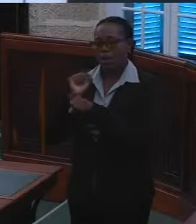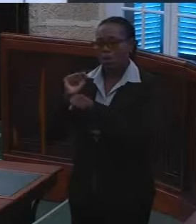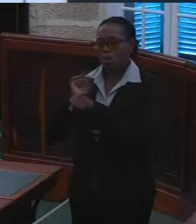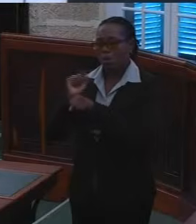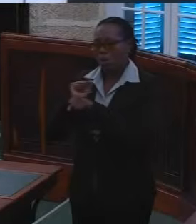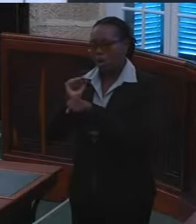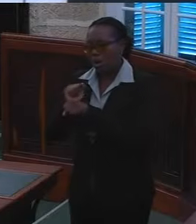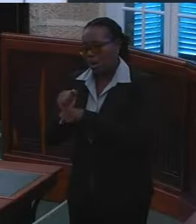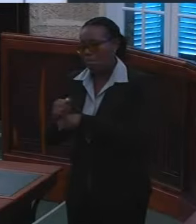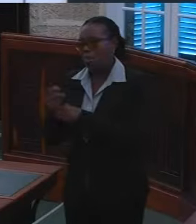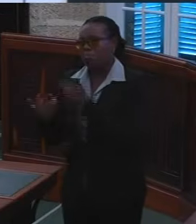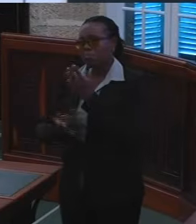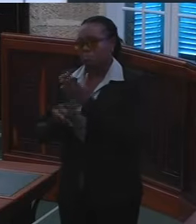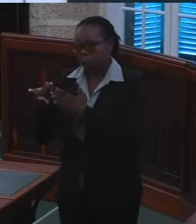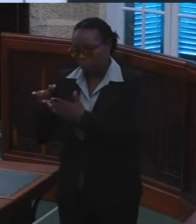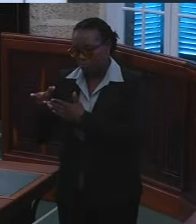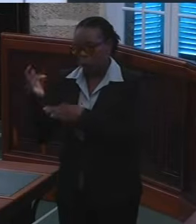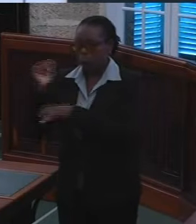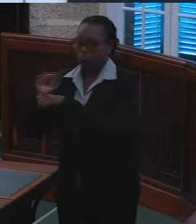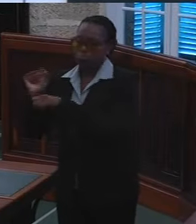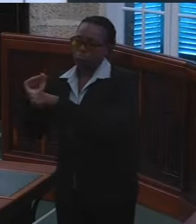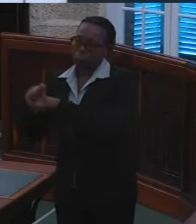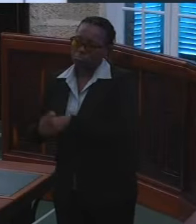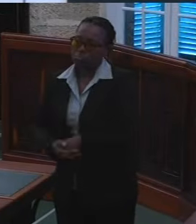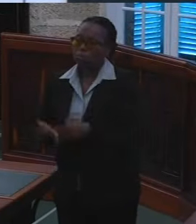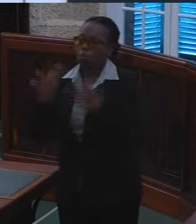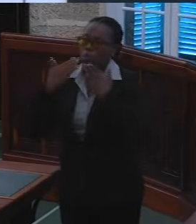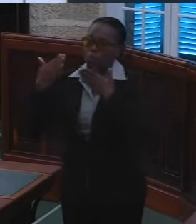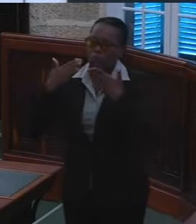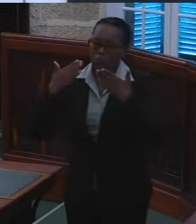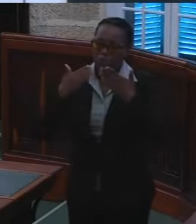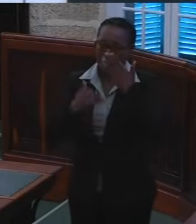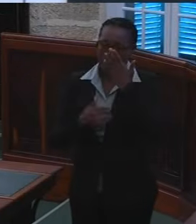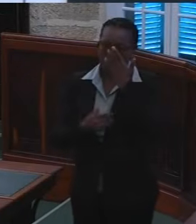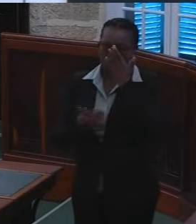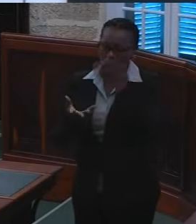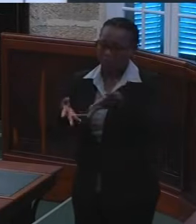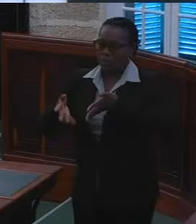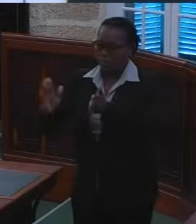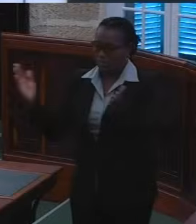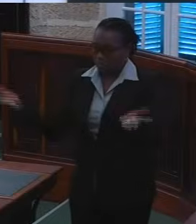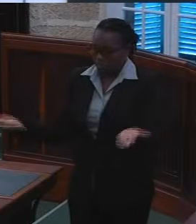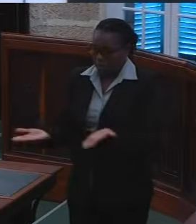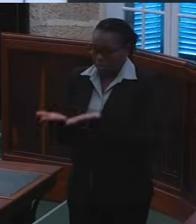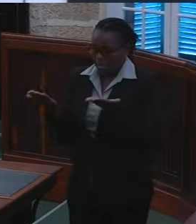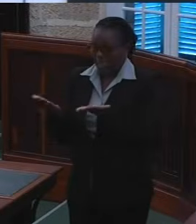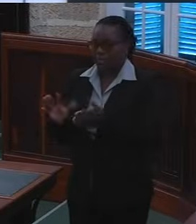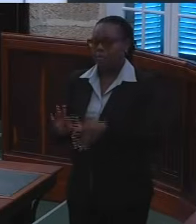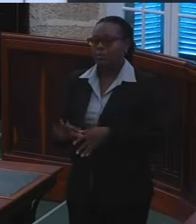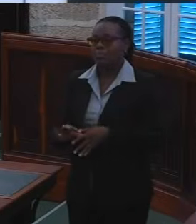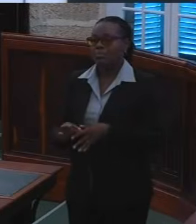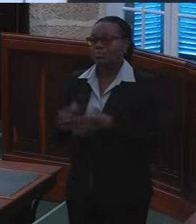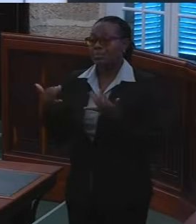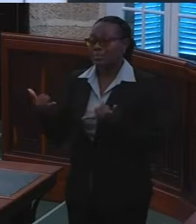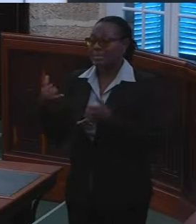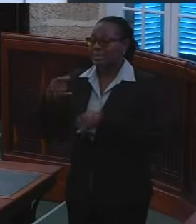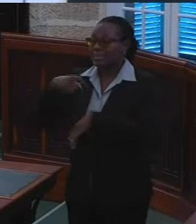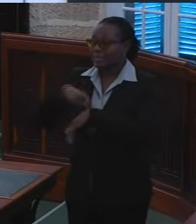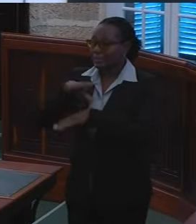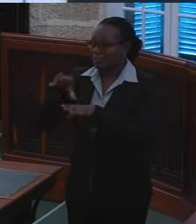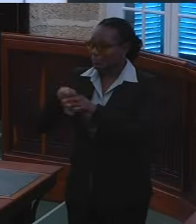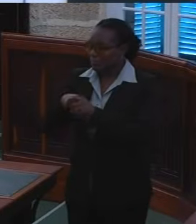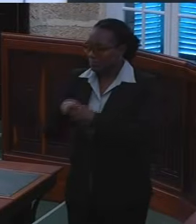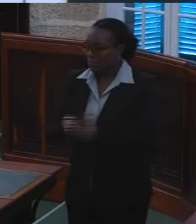as my professional pursuit, sir. So I want to thank her for allowing us to be here at this particular point in time, Mr. Speaker,